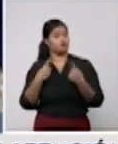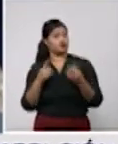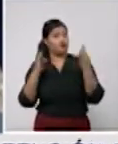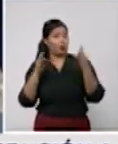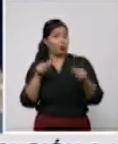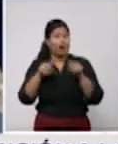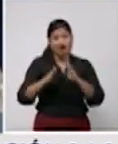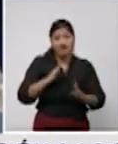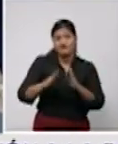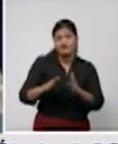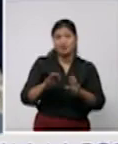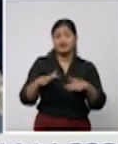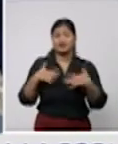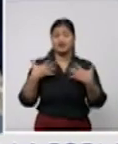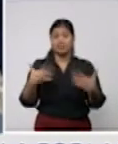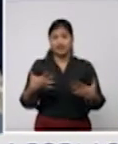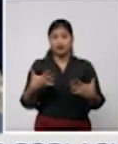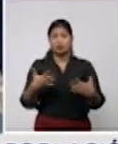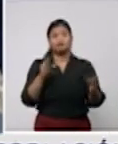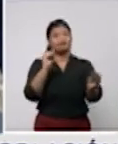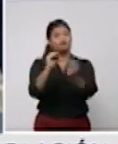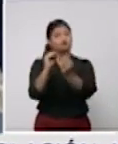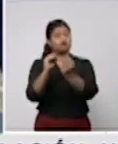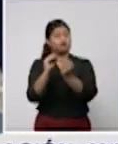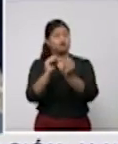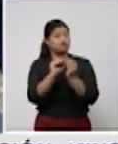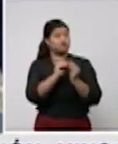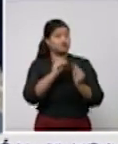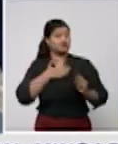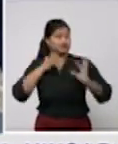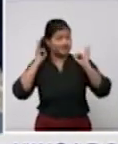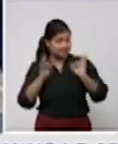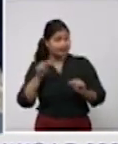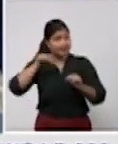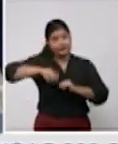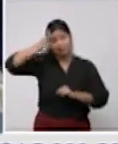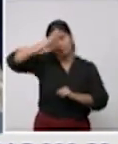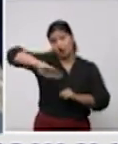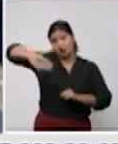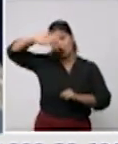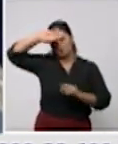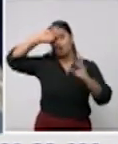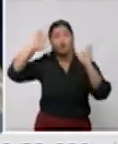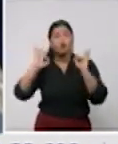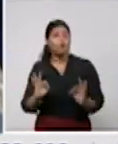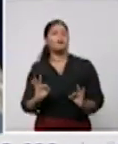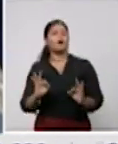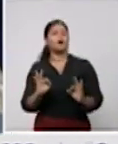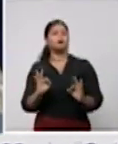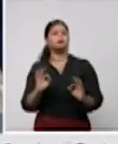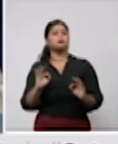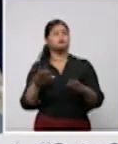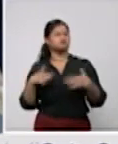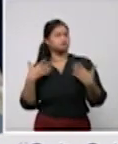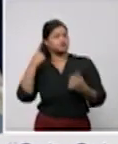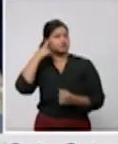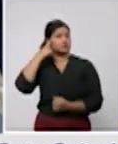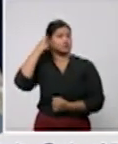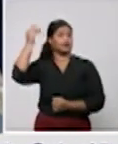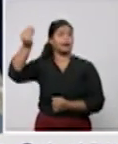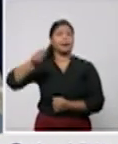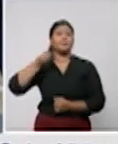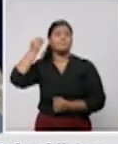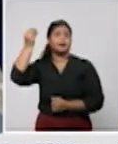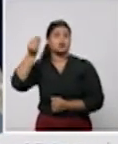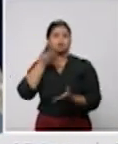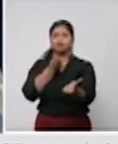are in the phase of limited local transmission, I believe that it is necessary to set an example